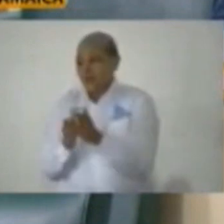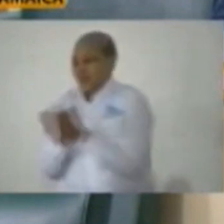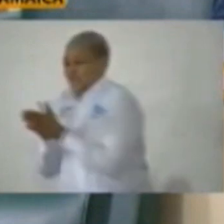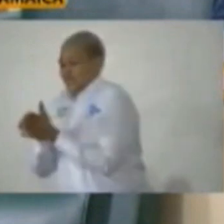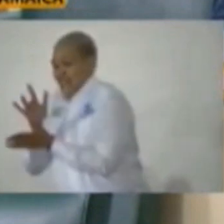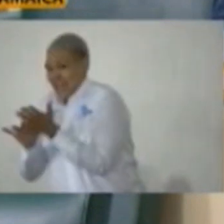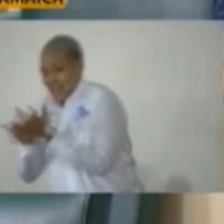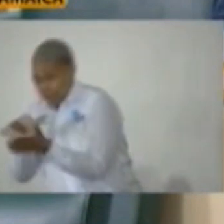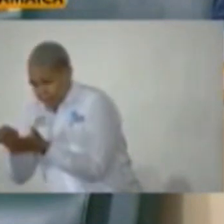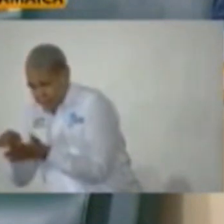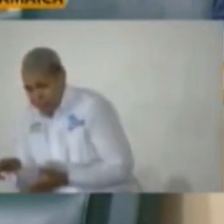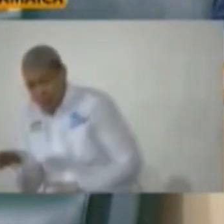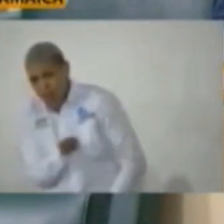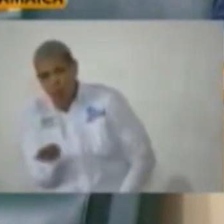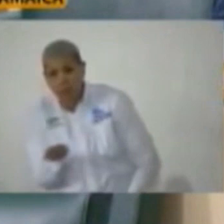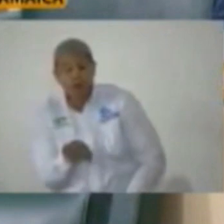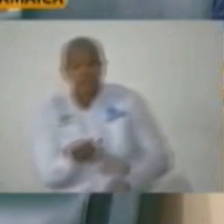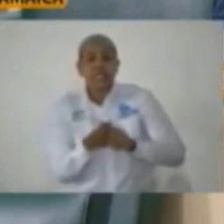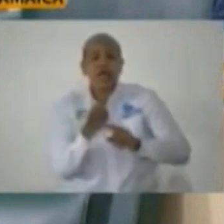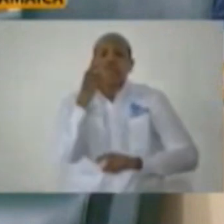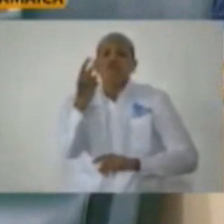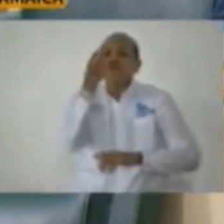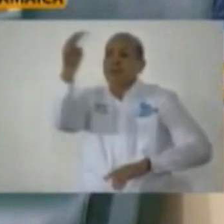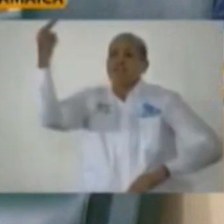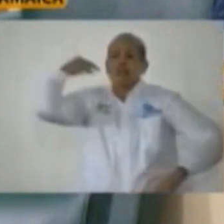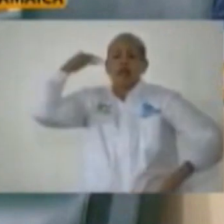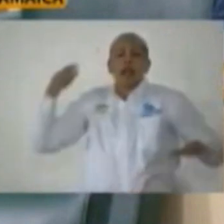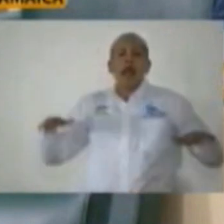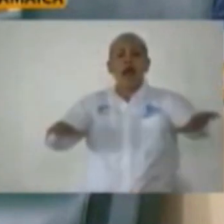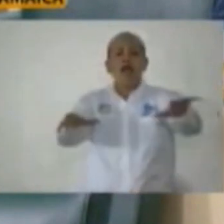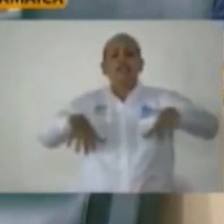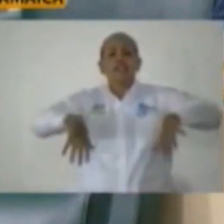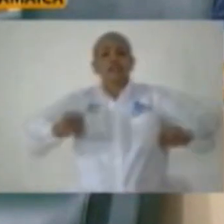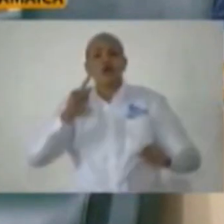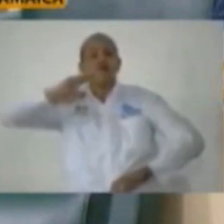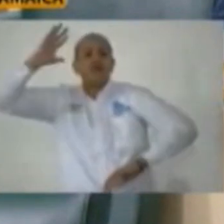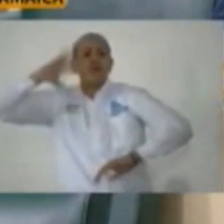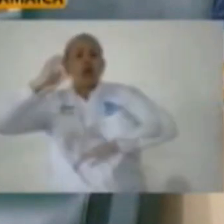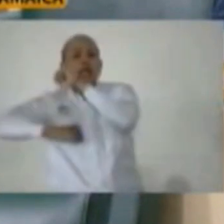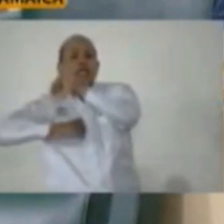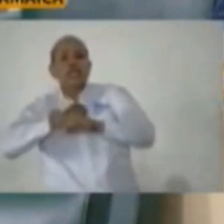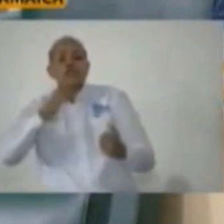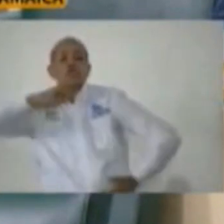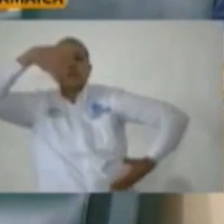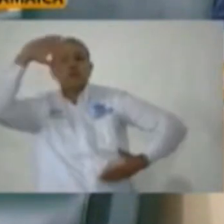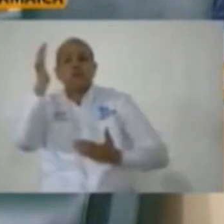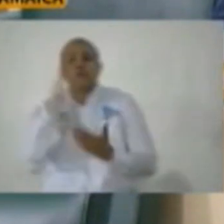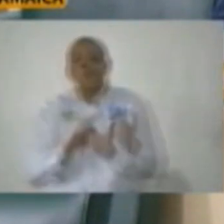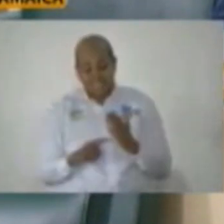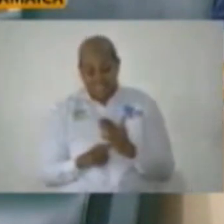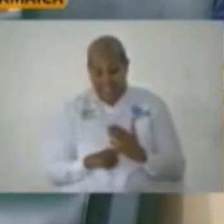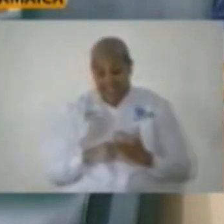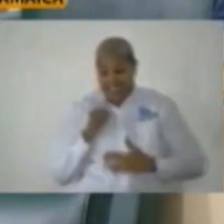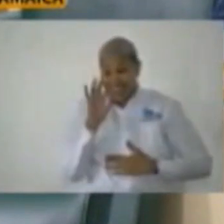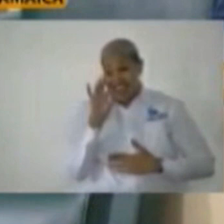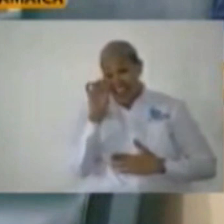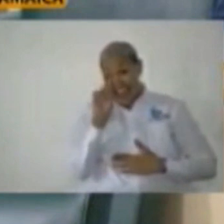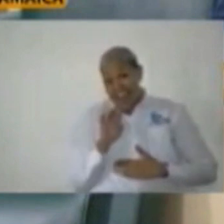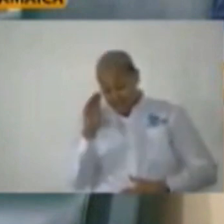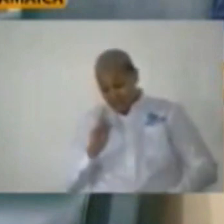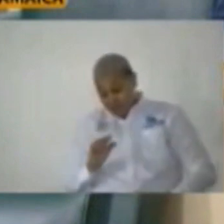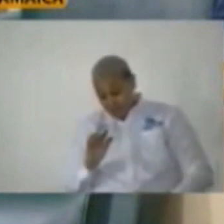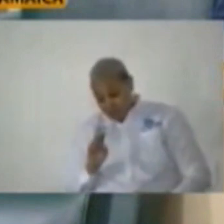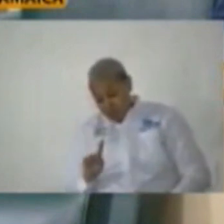payments, reflect action taken over prior years to reduce the debt burden, as that 9.5% of